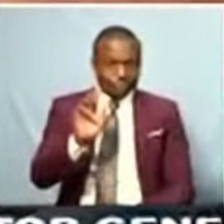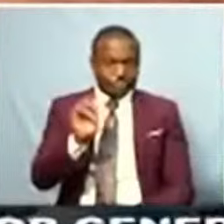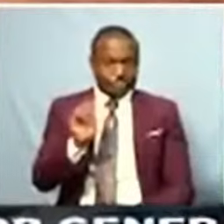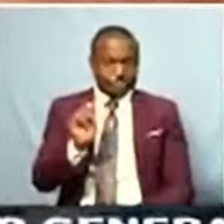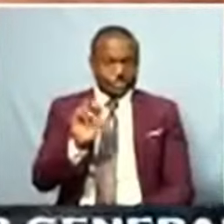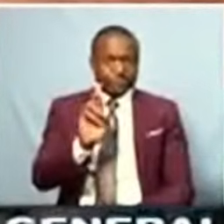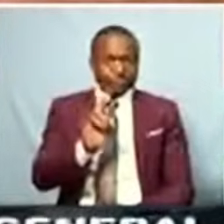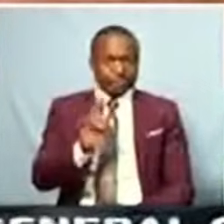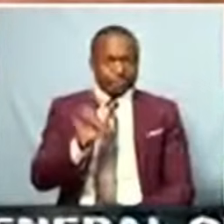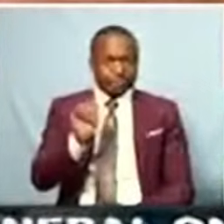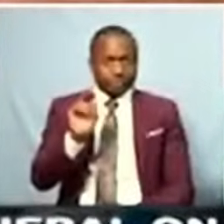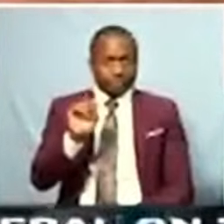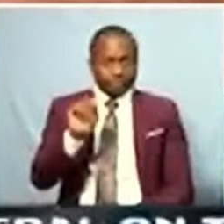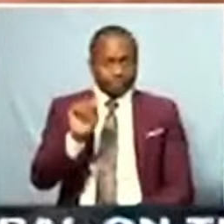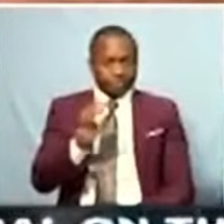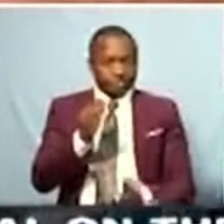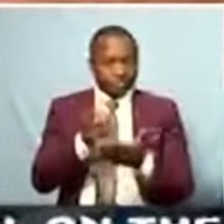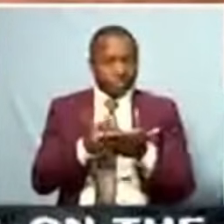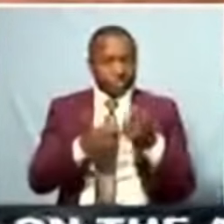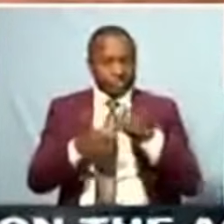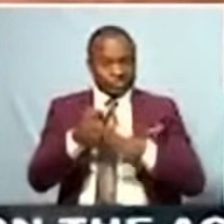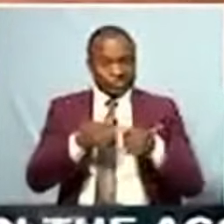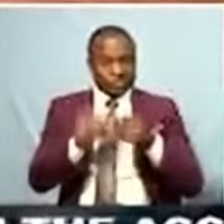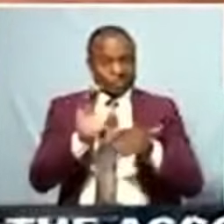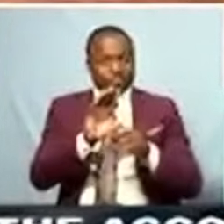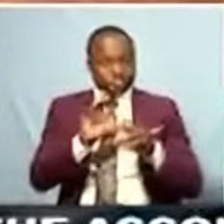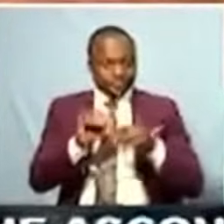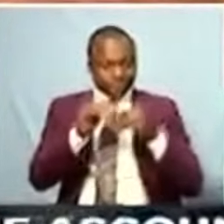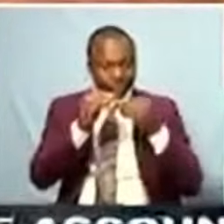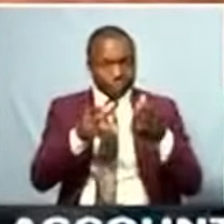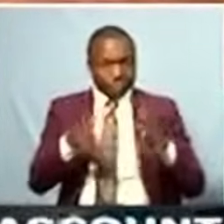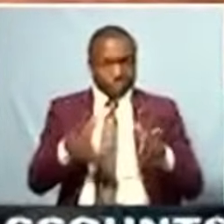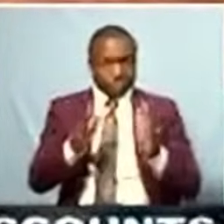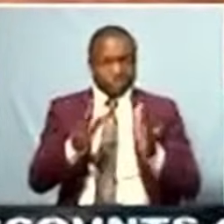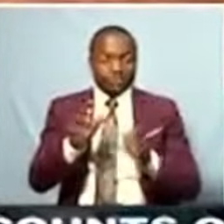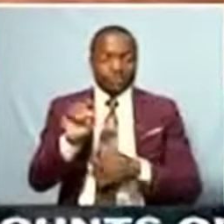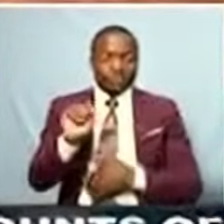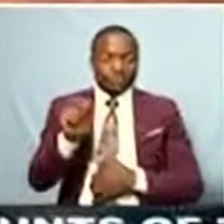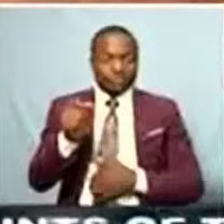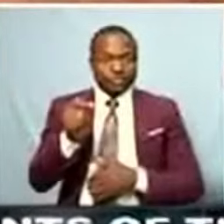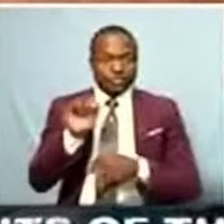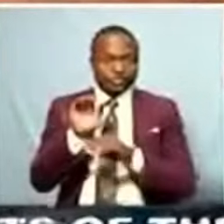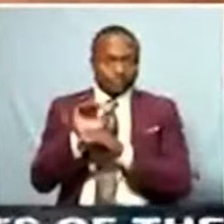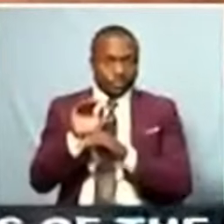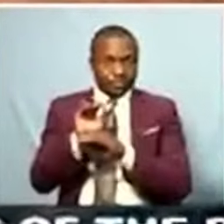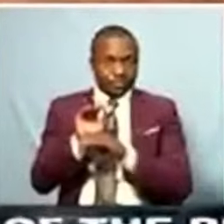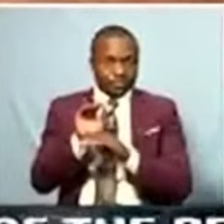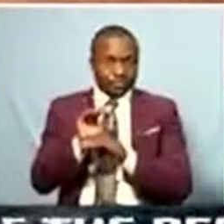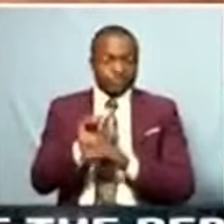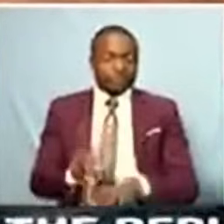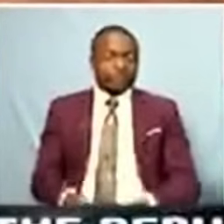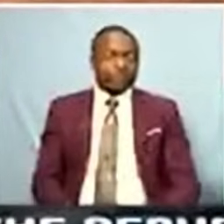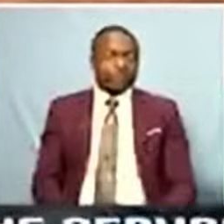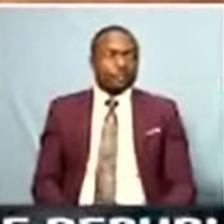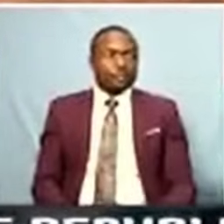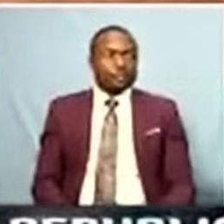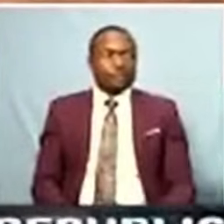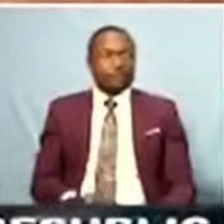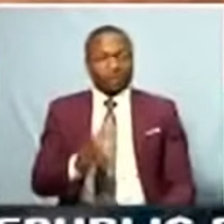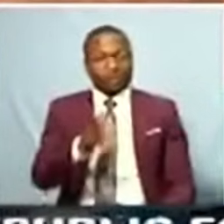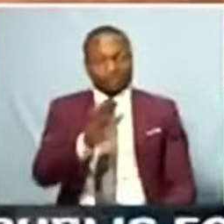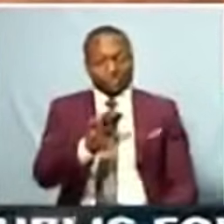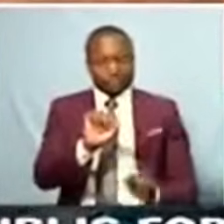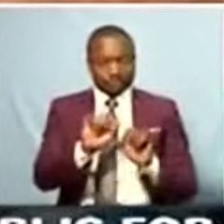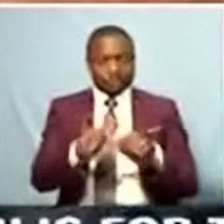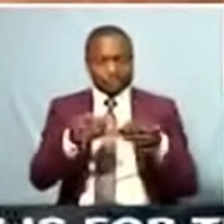to. Oh, this is emanating from your submission. Then I'll allow Auditor General to comment on the, since they were on the ground, they can